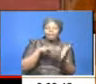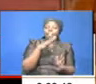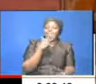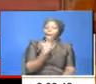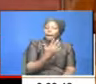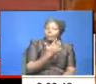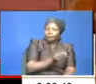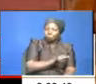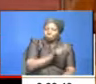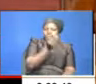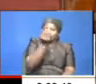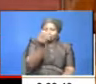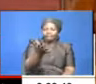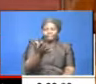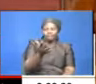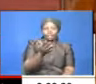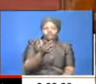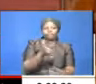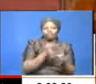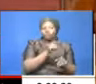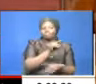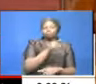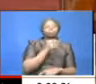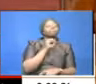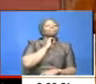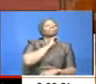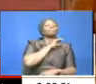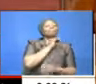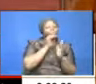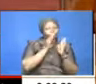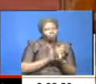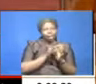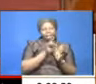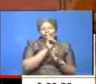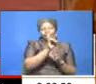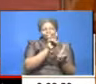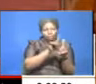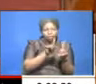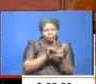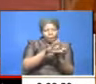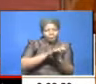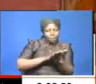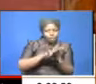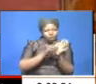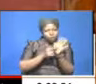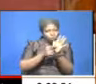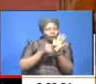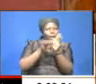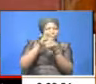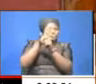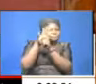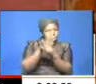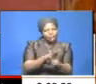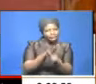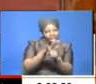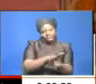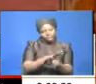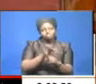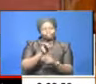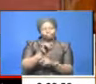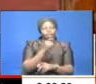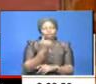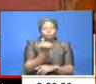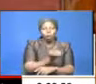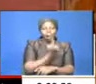by the complainant as a basis of alleging bias and discrimination only relate to